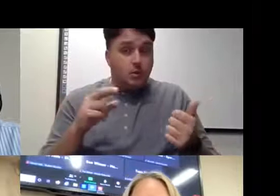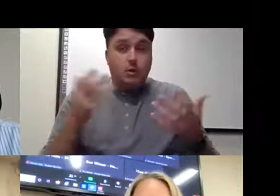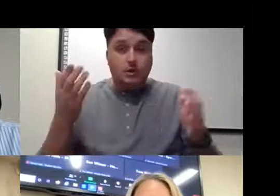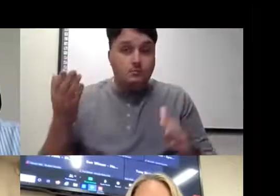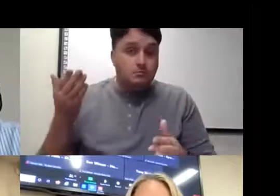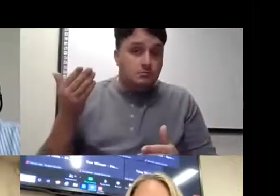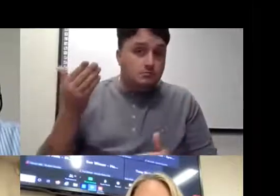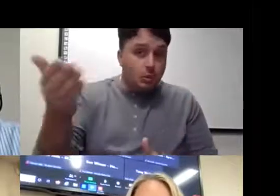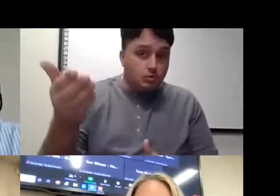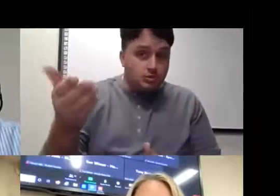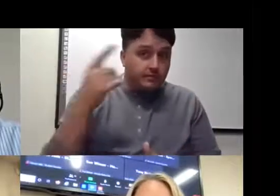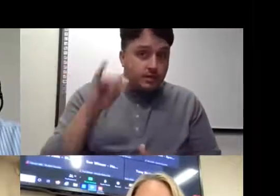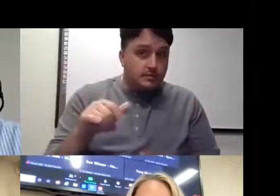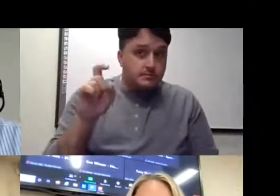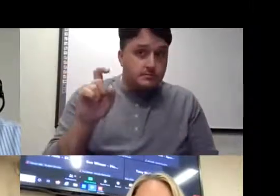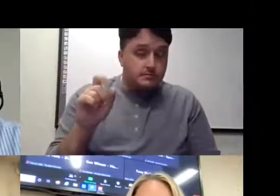item?